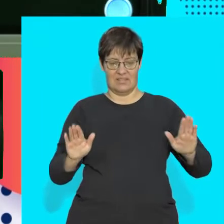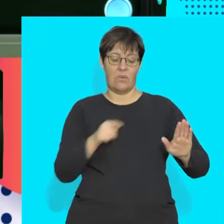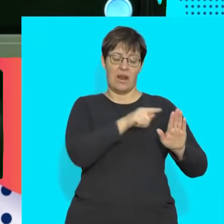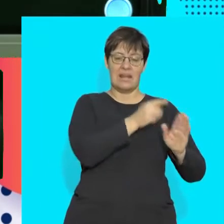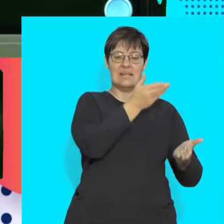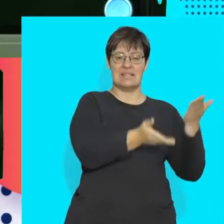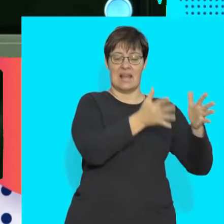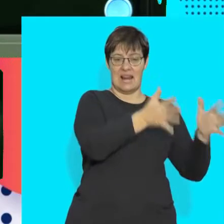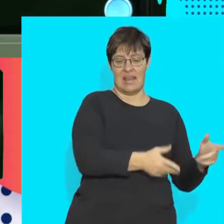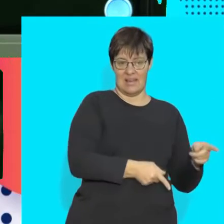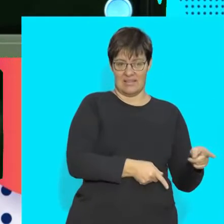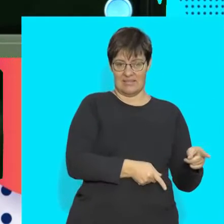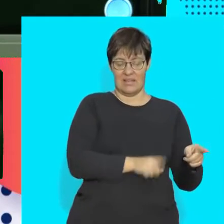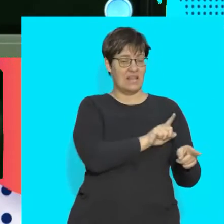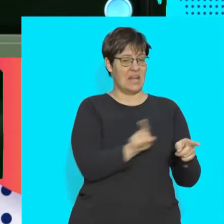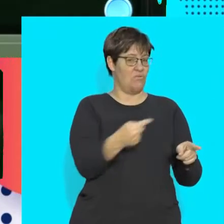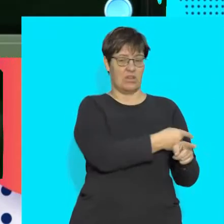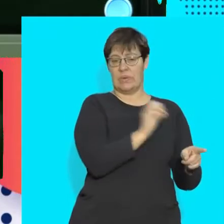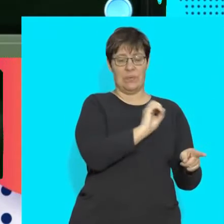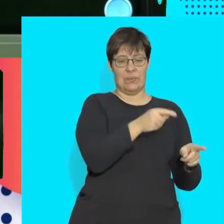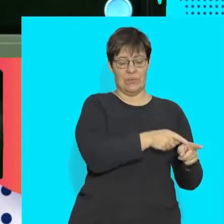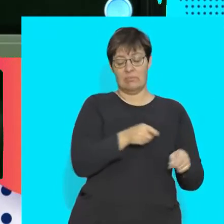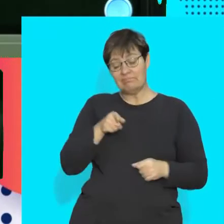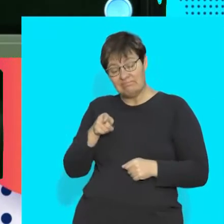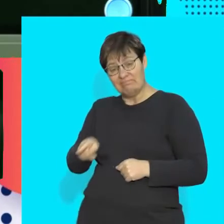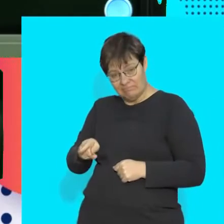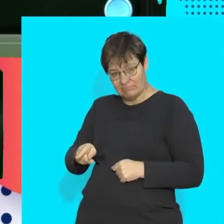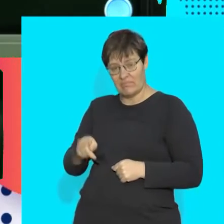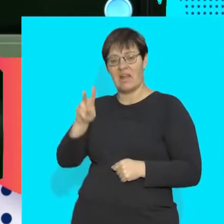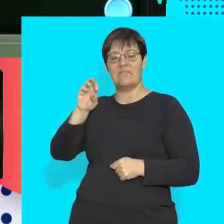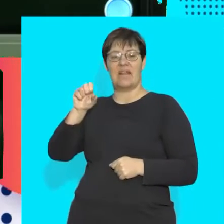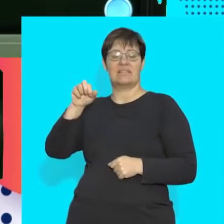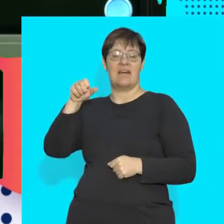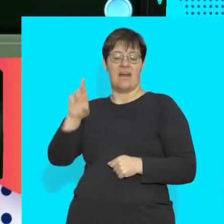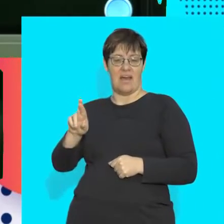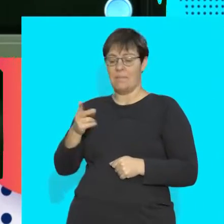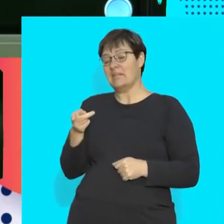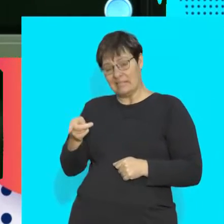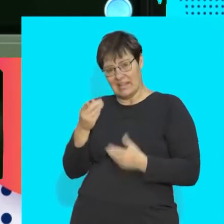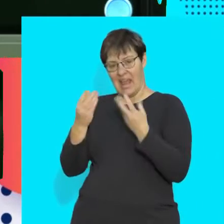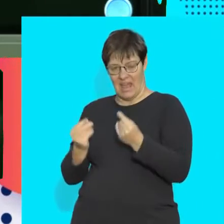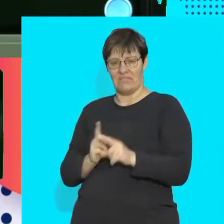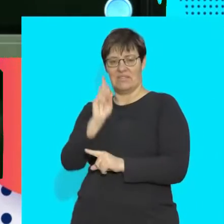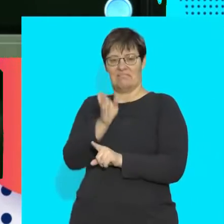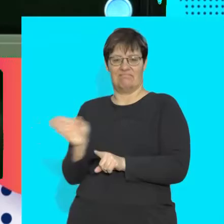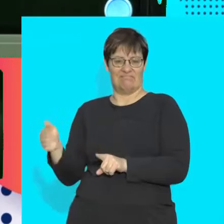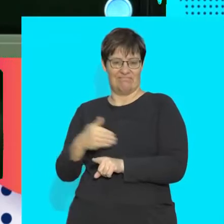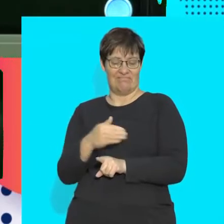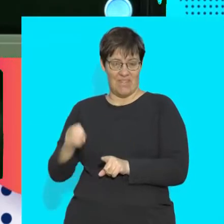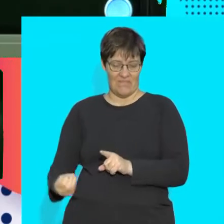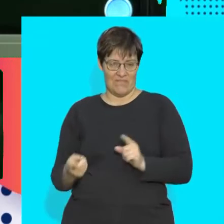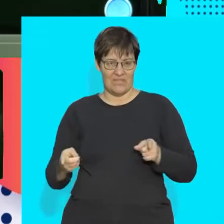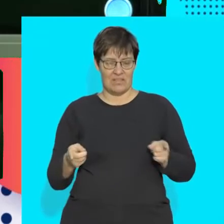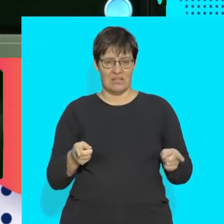is a scalar, no direction. Velocity is a vector, so now it has direction.